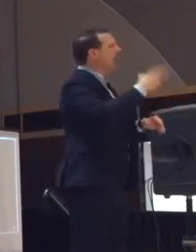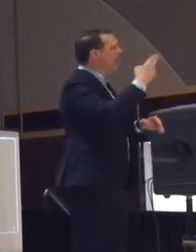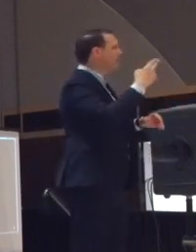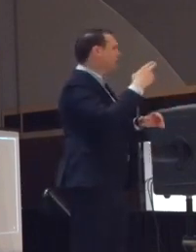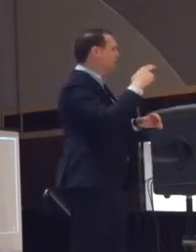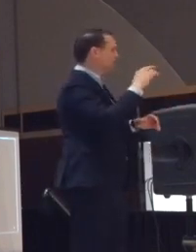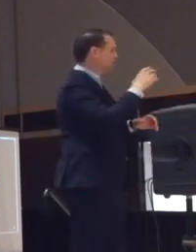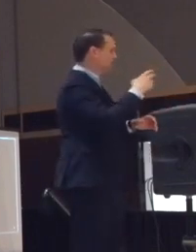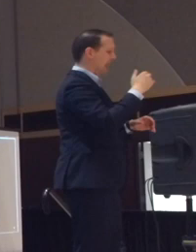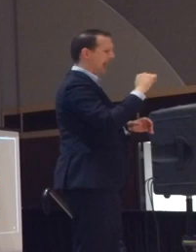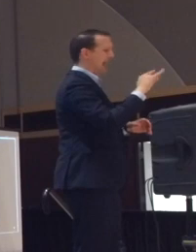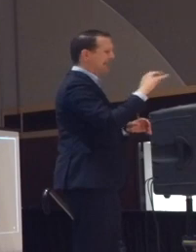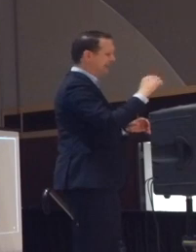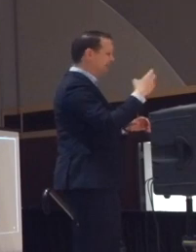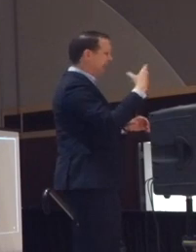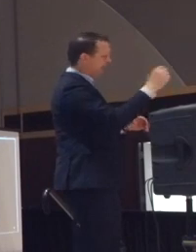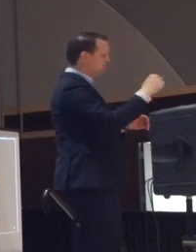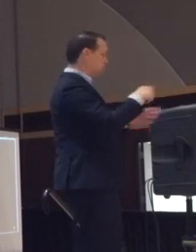high school dropout.